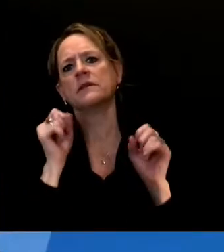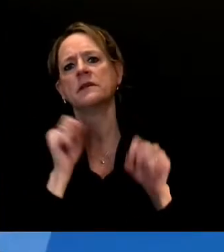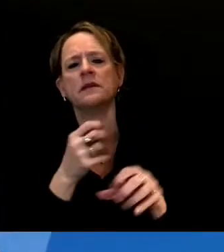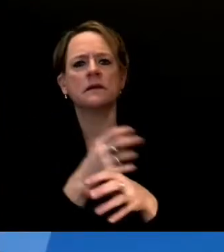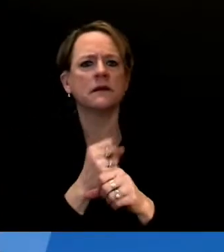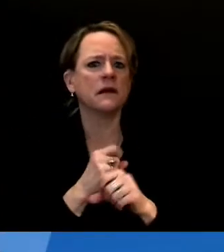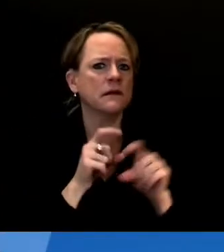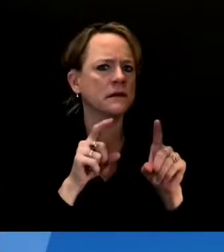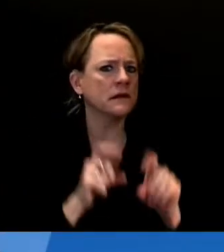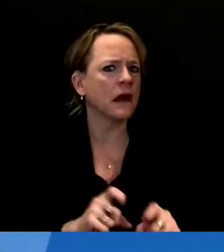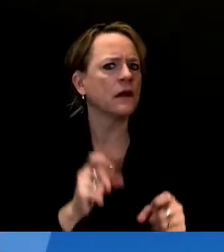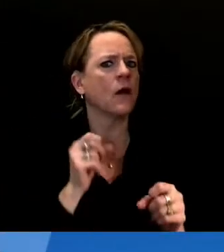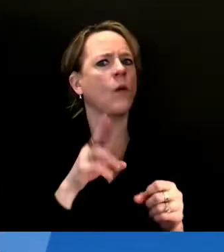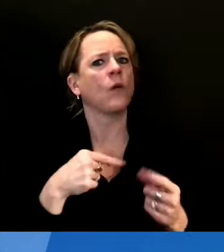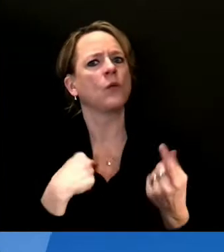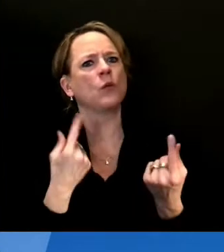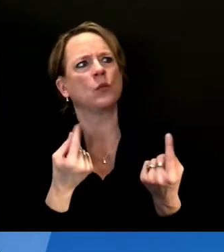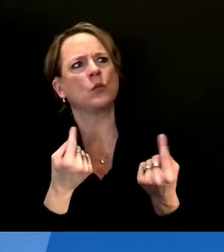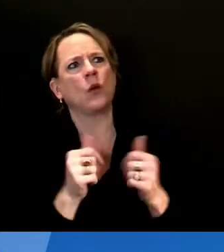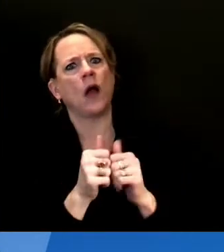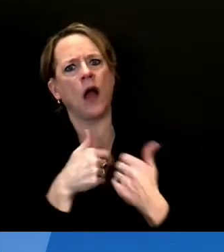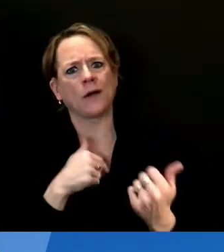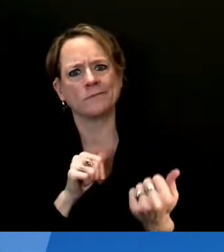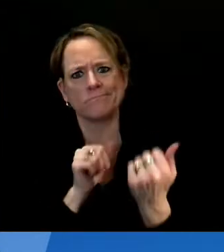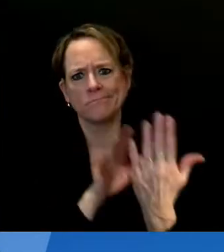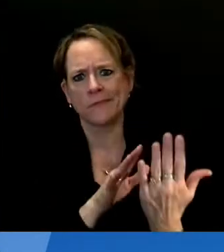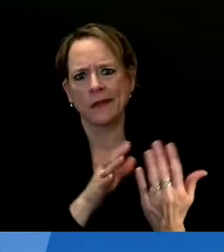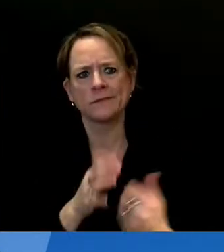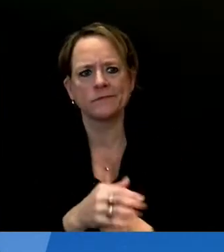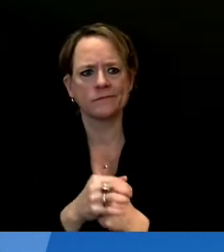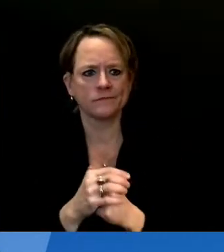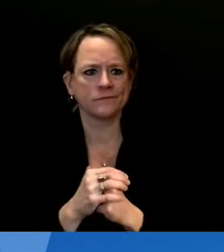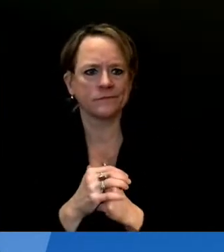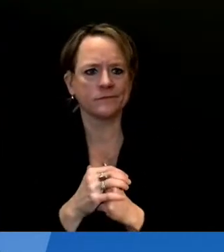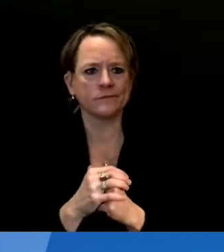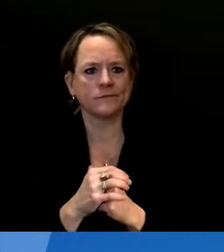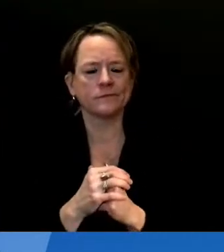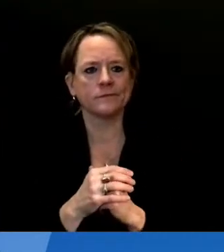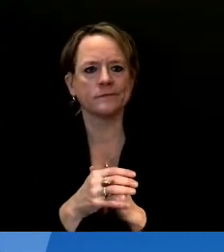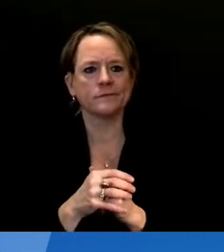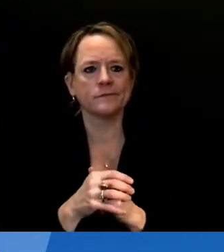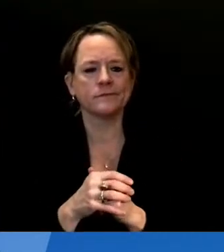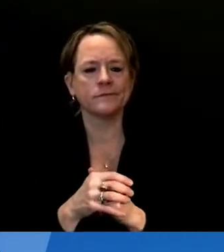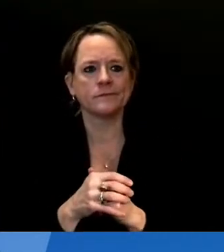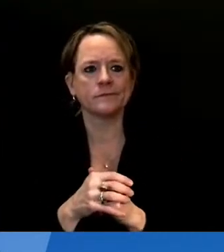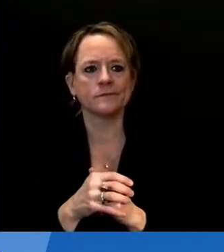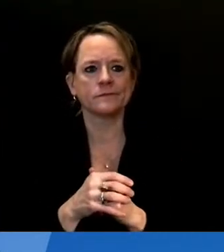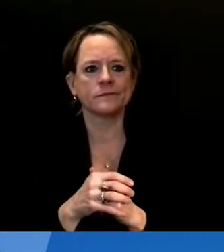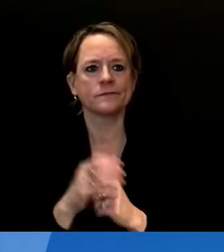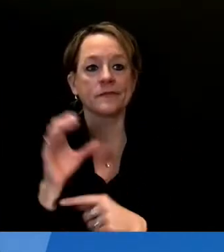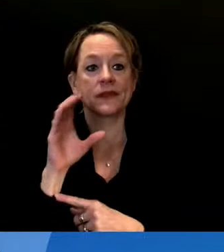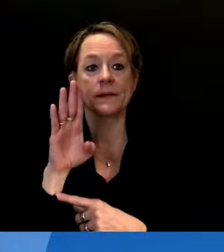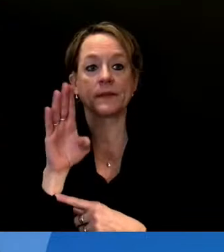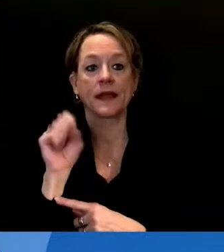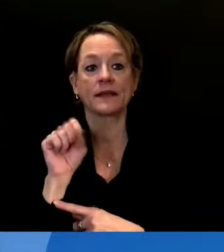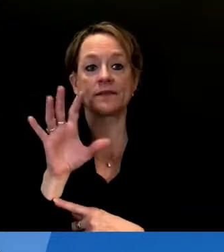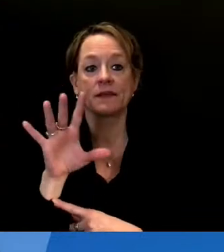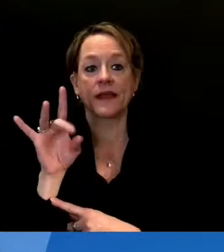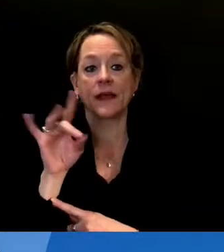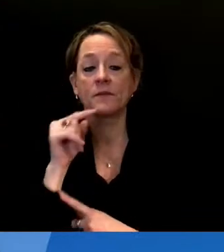Thank you. And we have time for just one more question, and that belongs to Victor Jacobo from CBS 58 in Milwaukee. Victor?